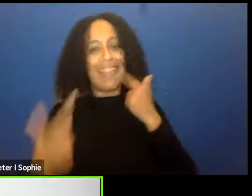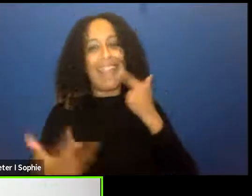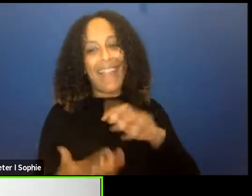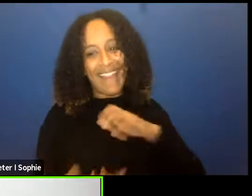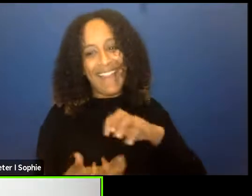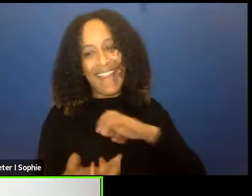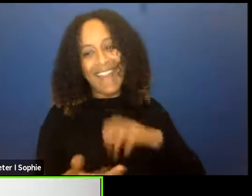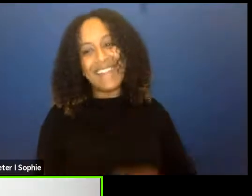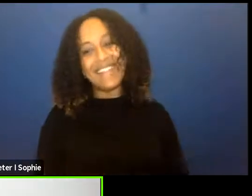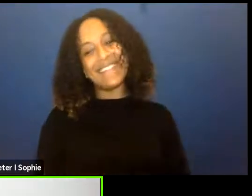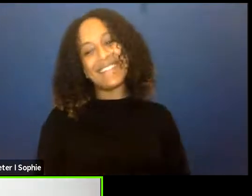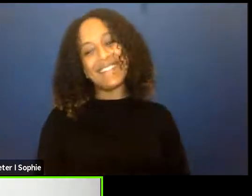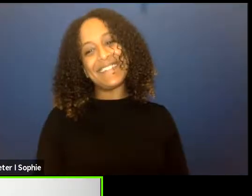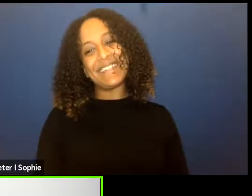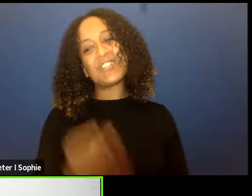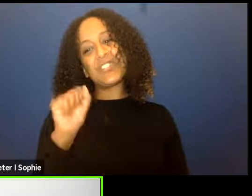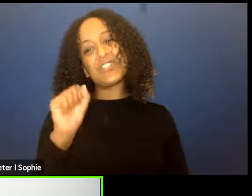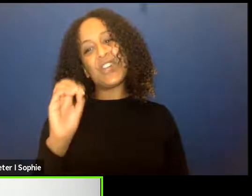So